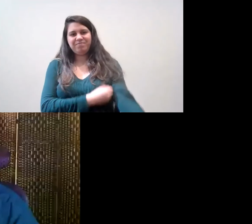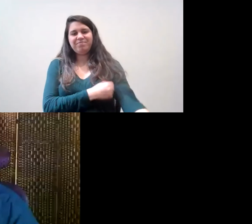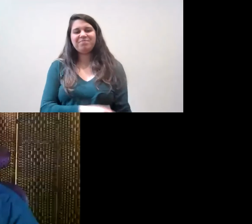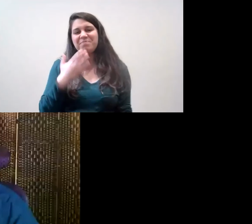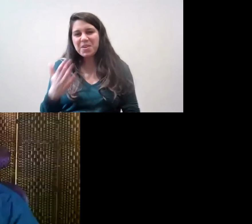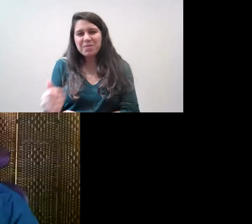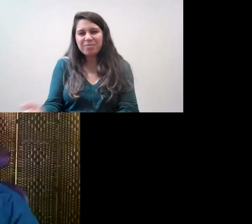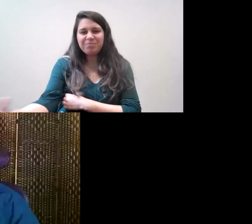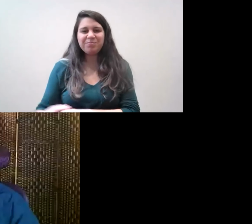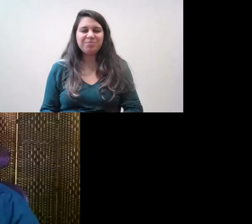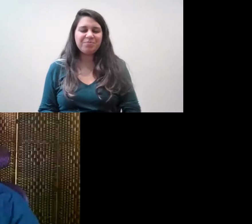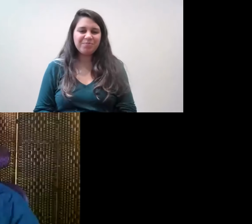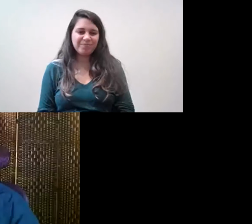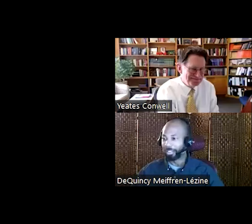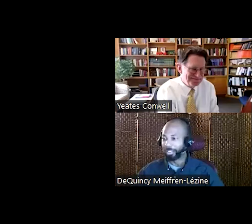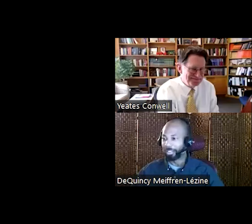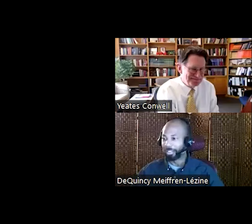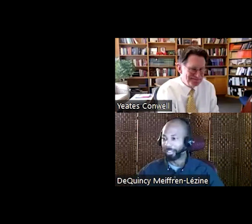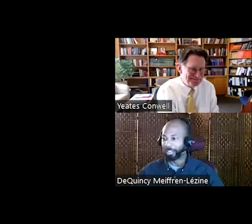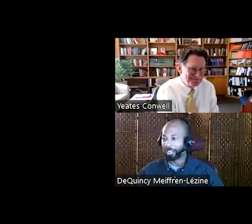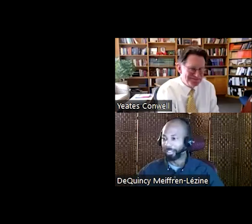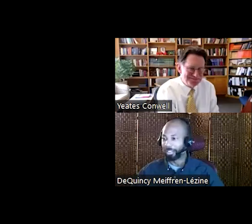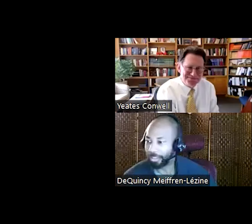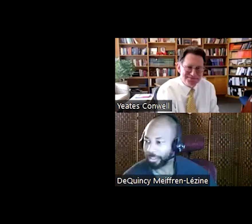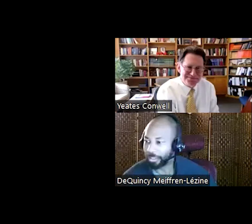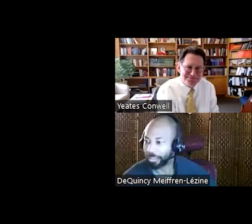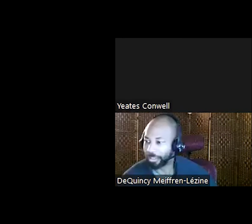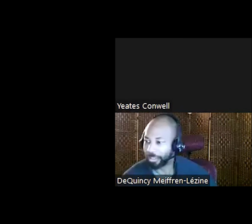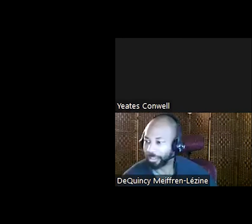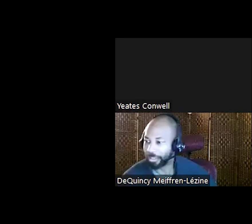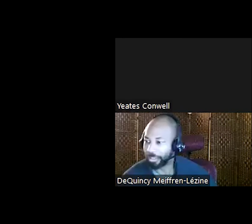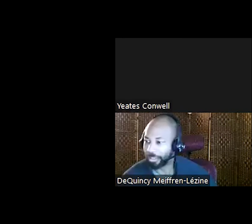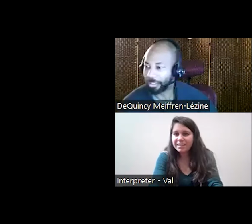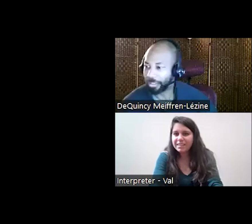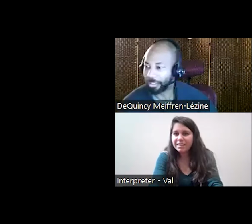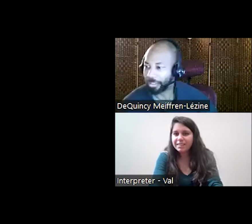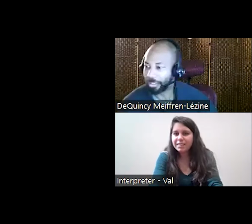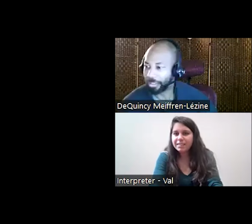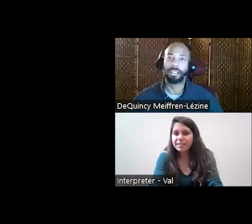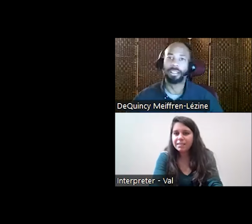Thank you, Yates. Let's see if on.